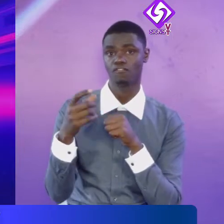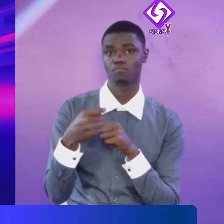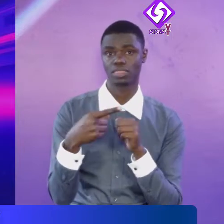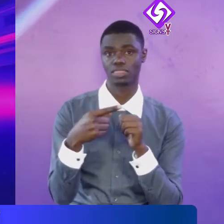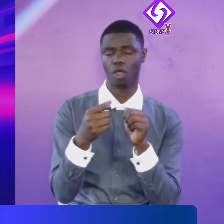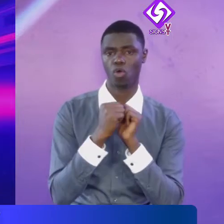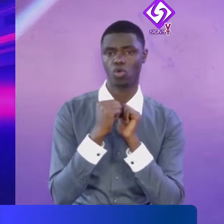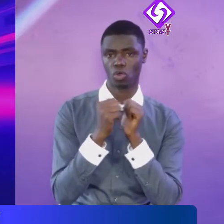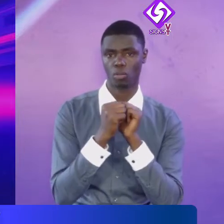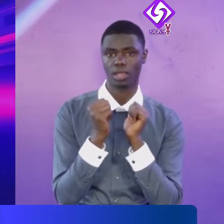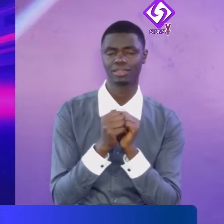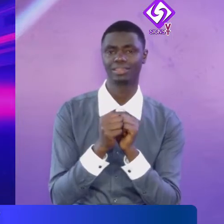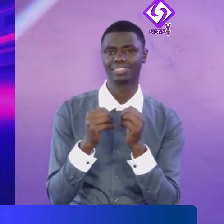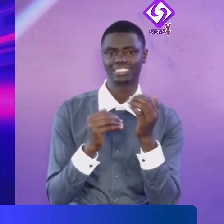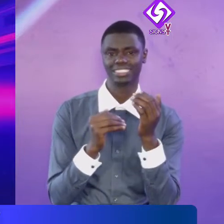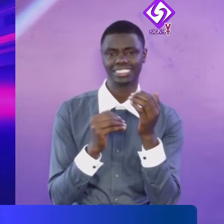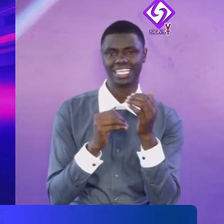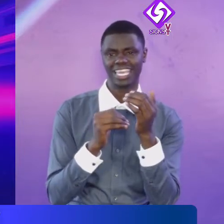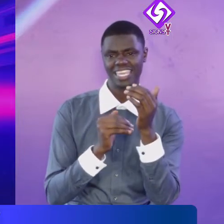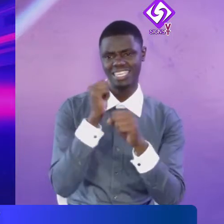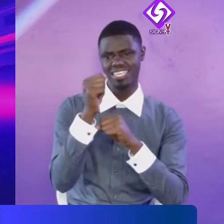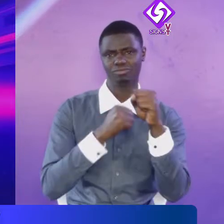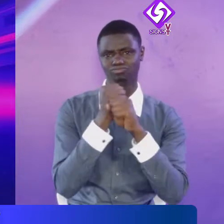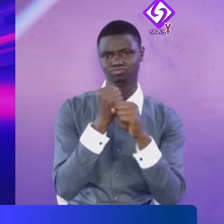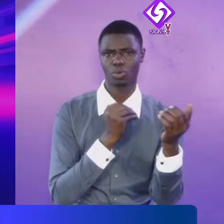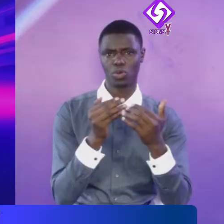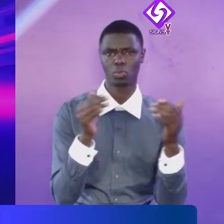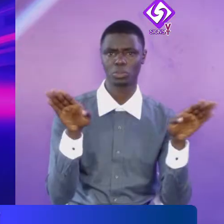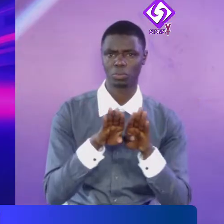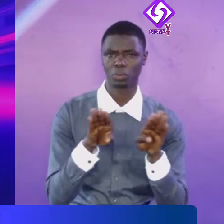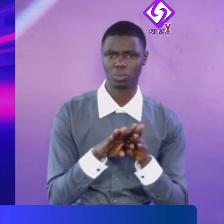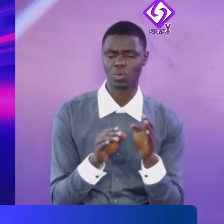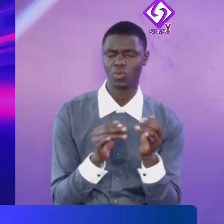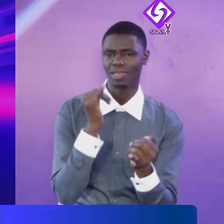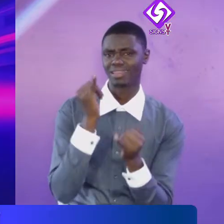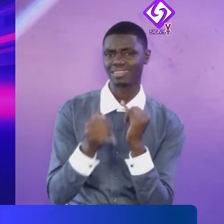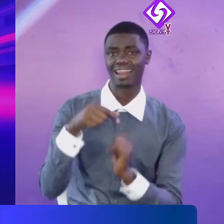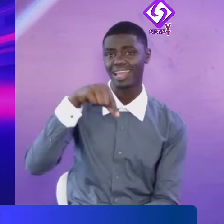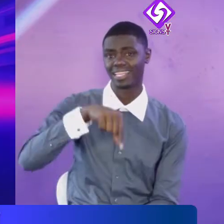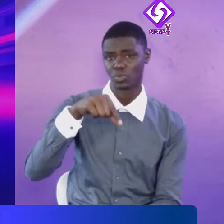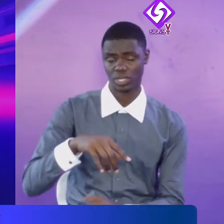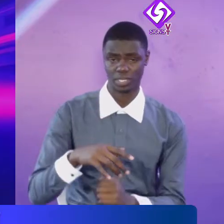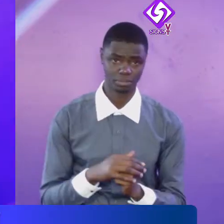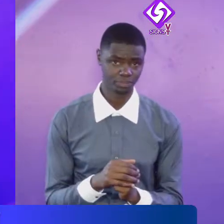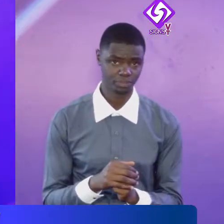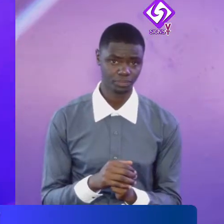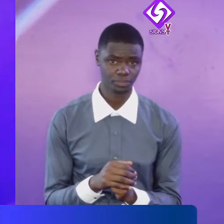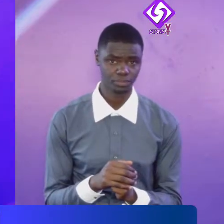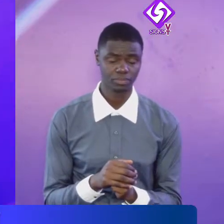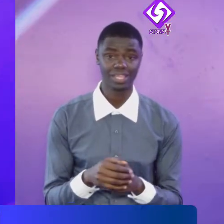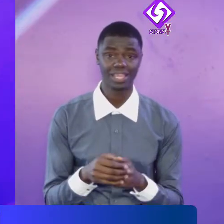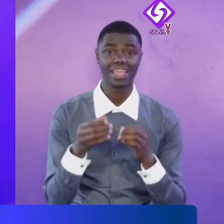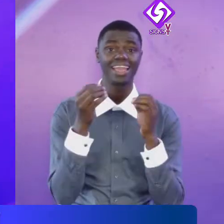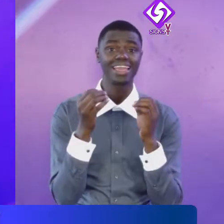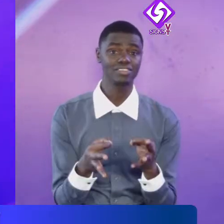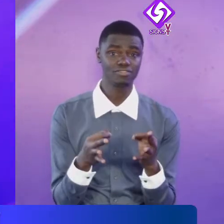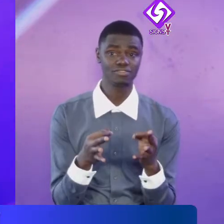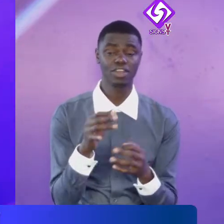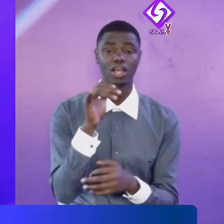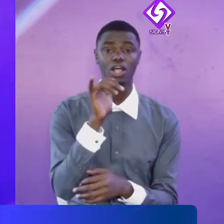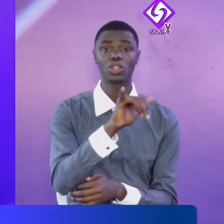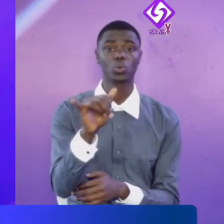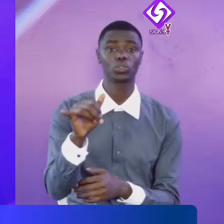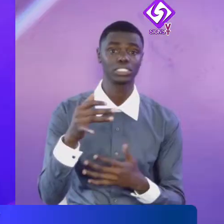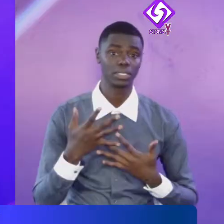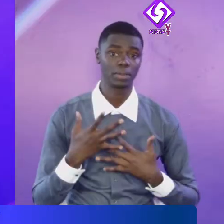Prof, the year is coming quickly to an end. We are in the last quarter. Yeah, by the way, if there's those